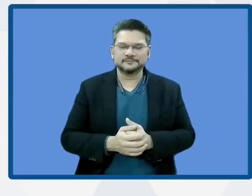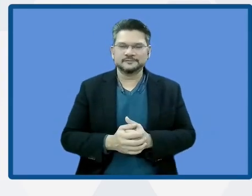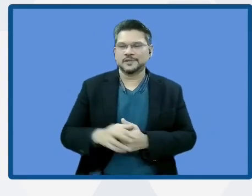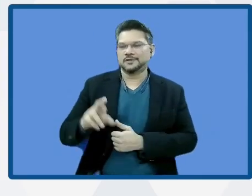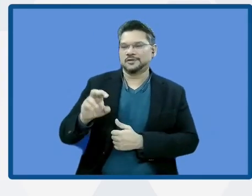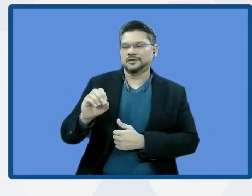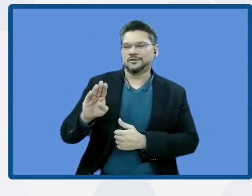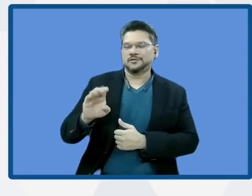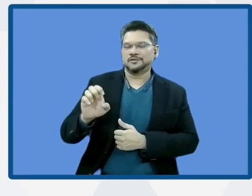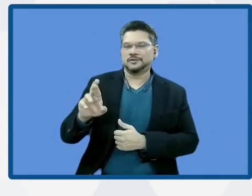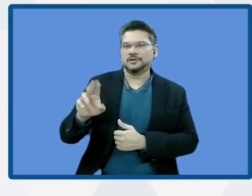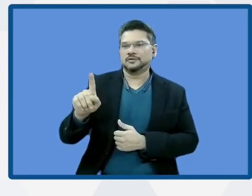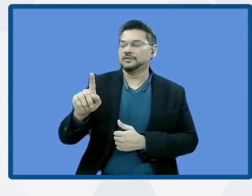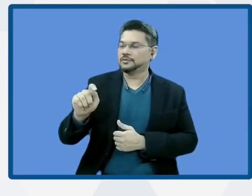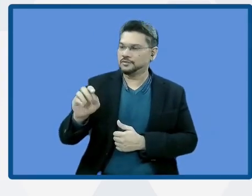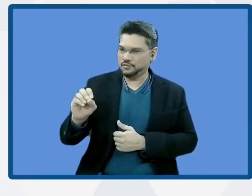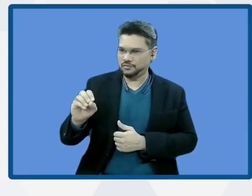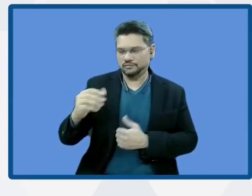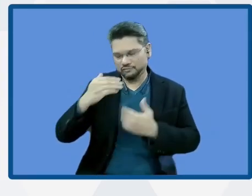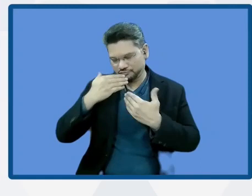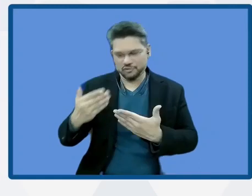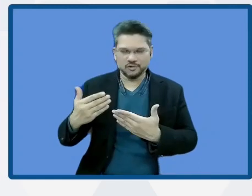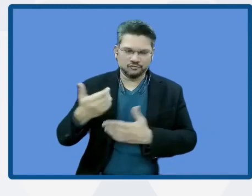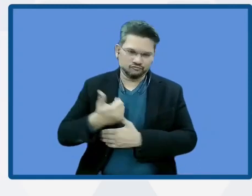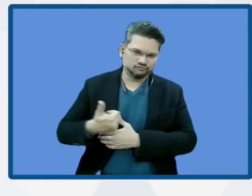for chairing this discussion.